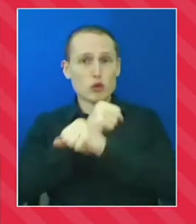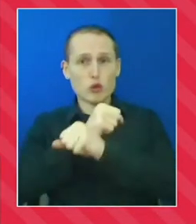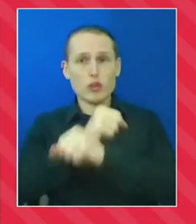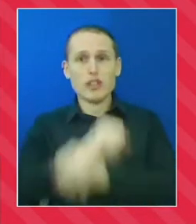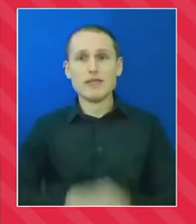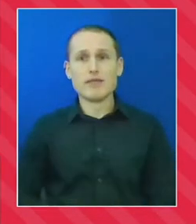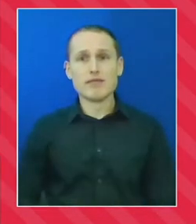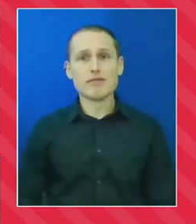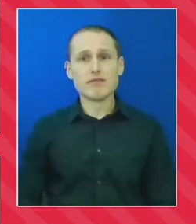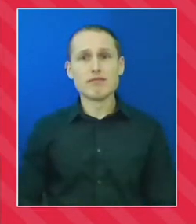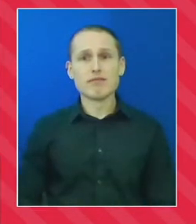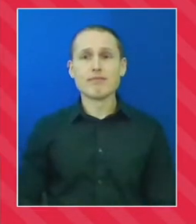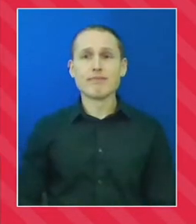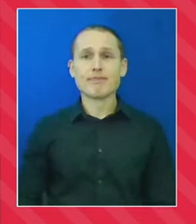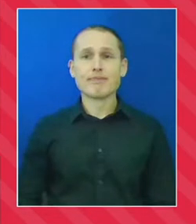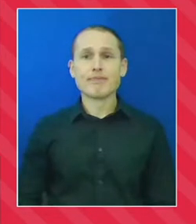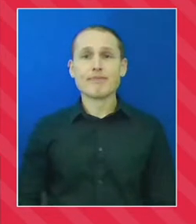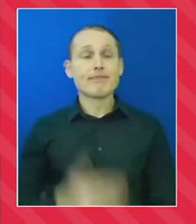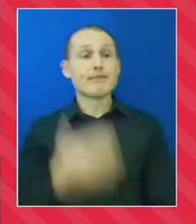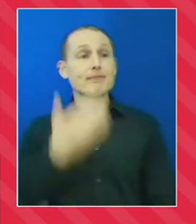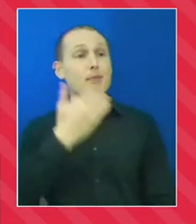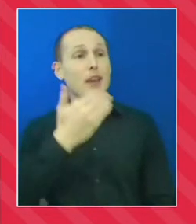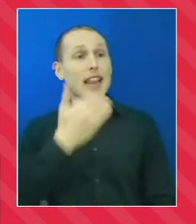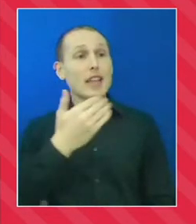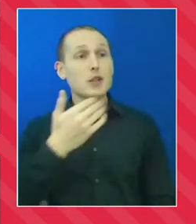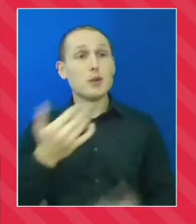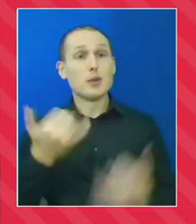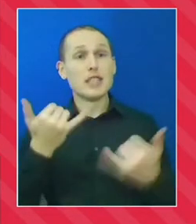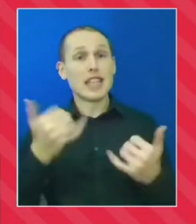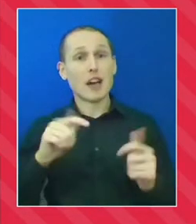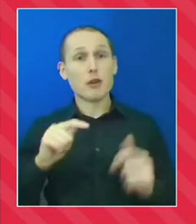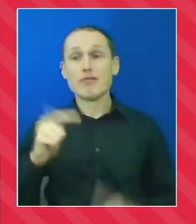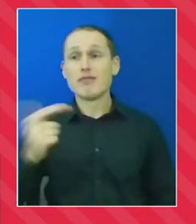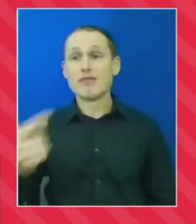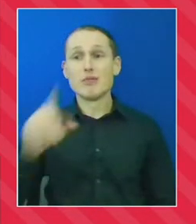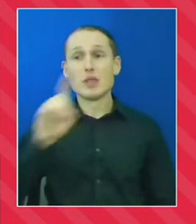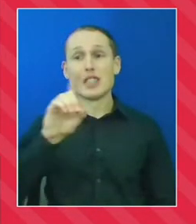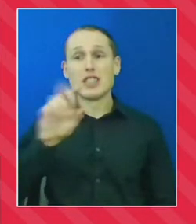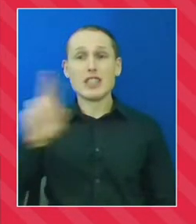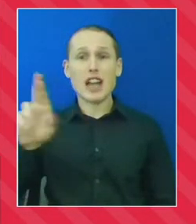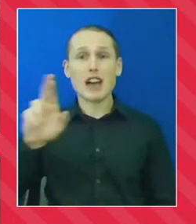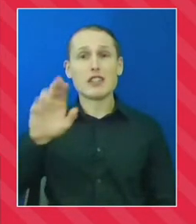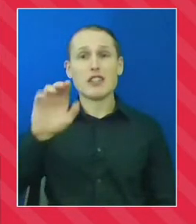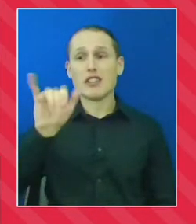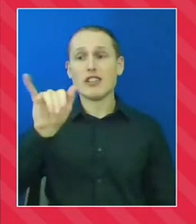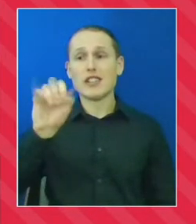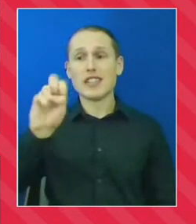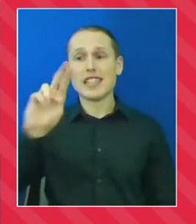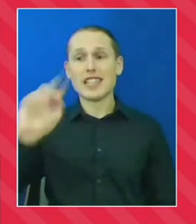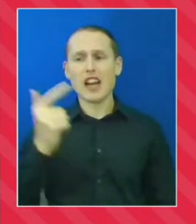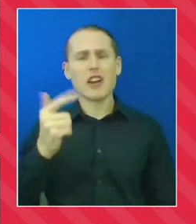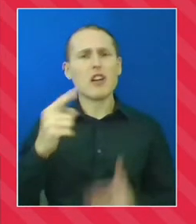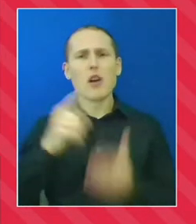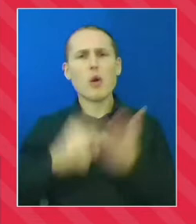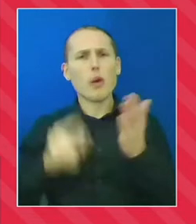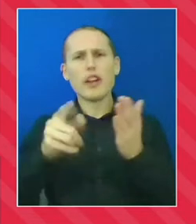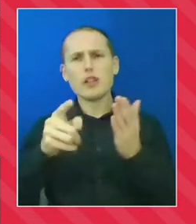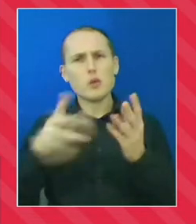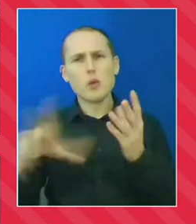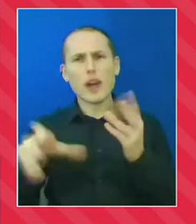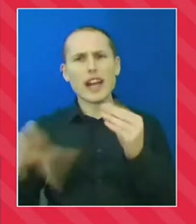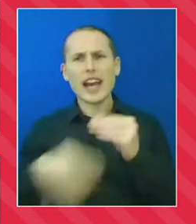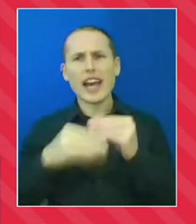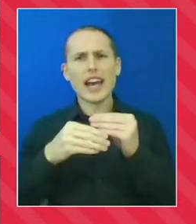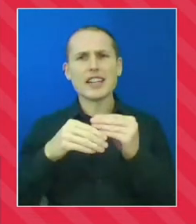you. So turning it over to Dr. Odom's Young, what would you like to add on this topic of what people can do to move